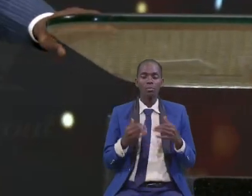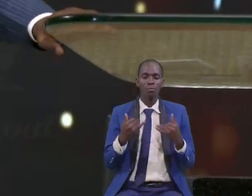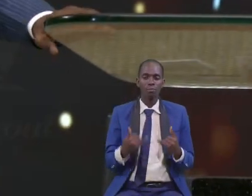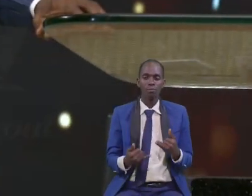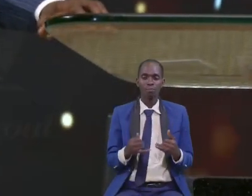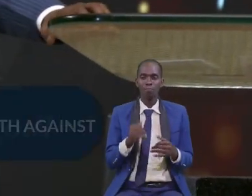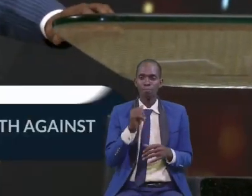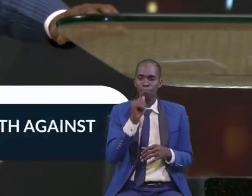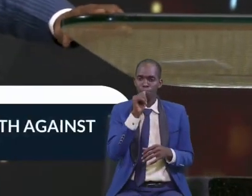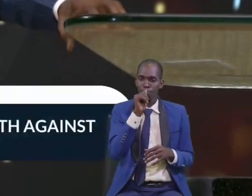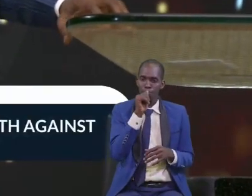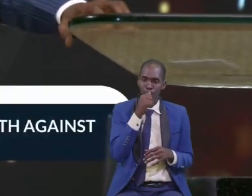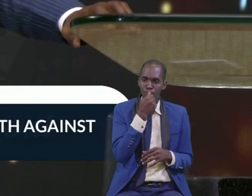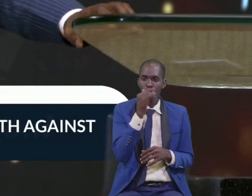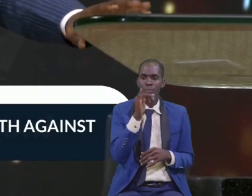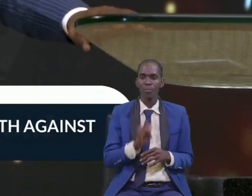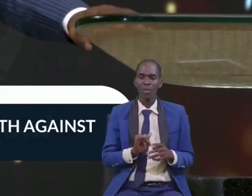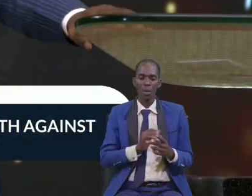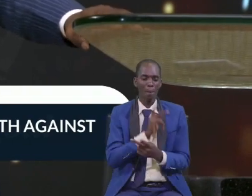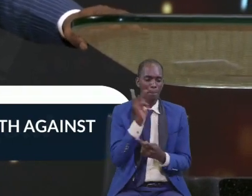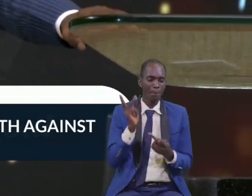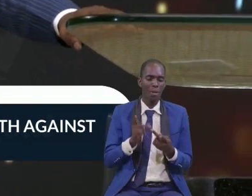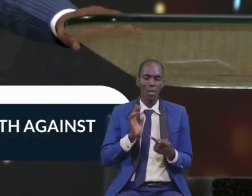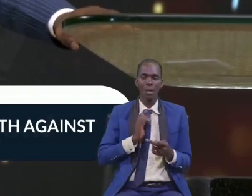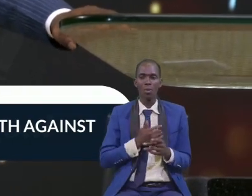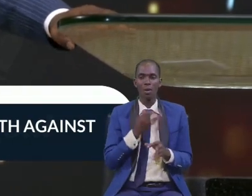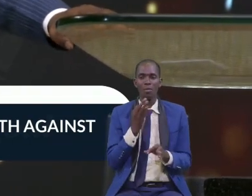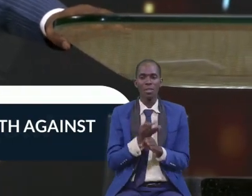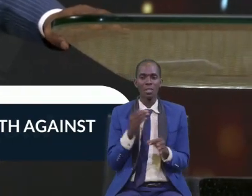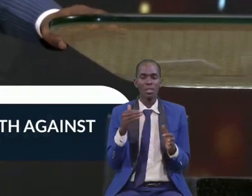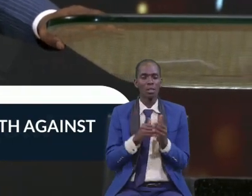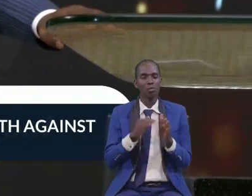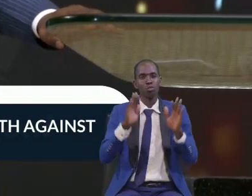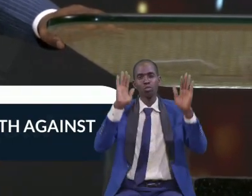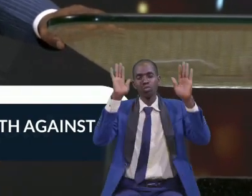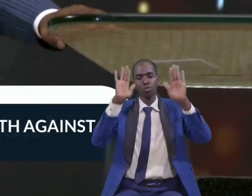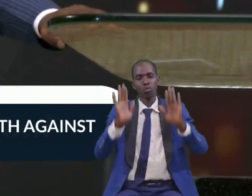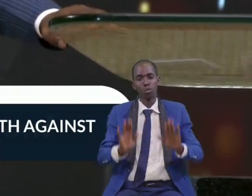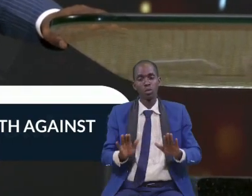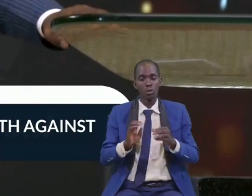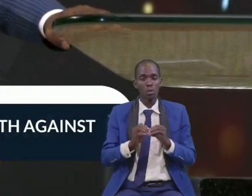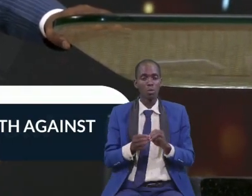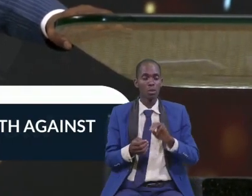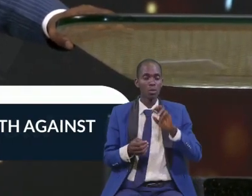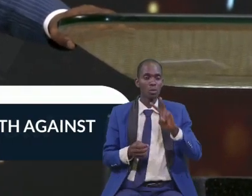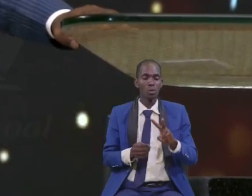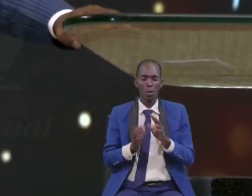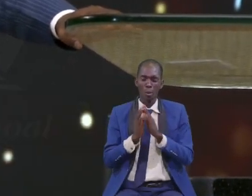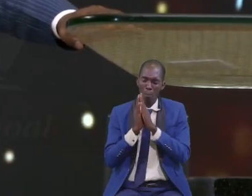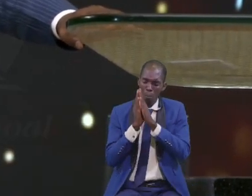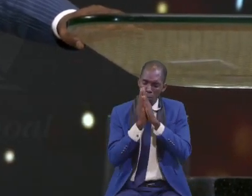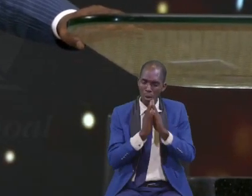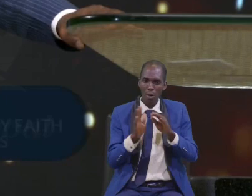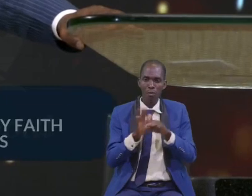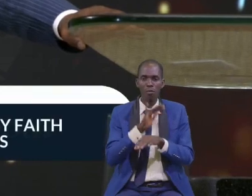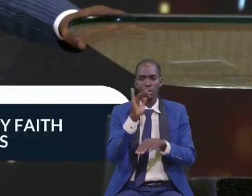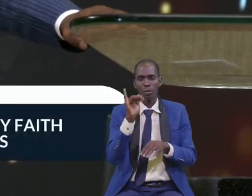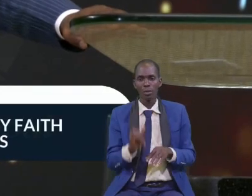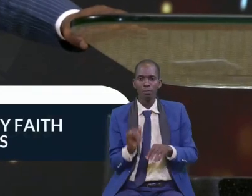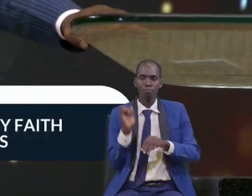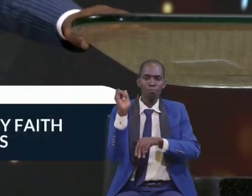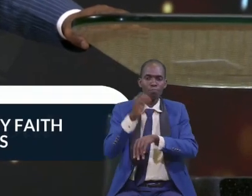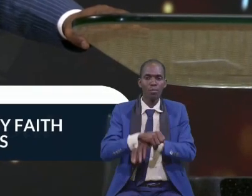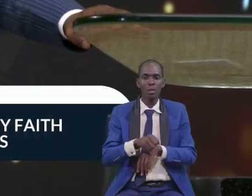our faith against tribulations. Number two, prayerfully prevailing by faith